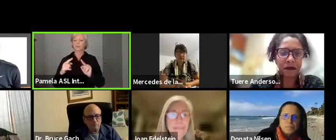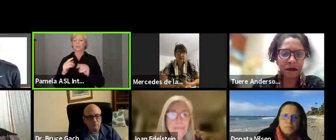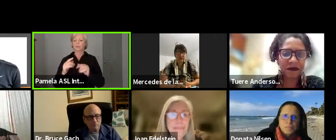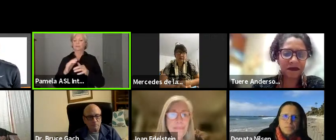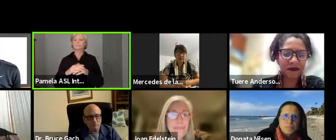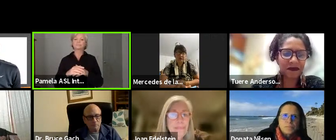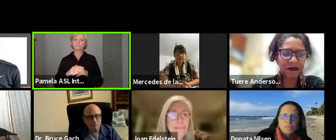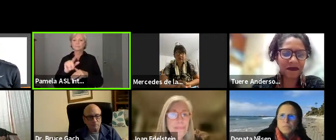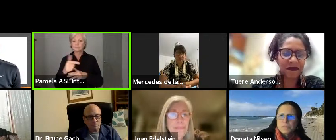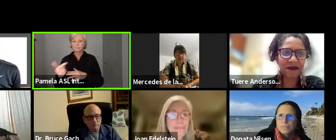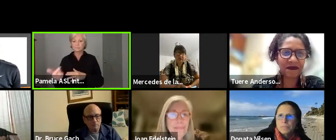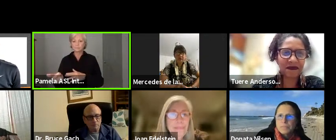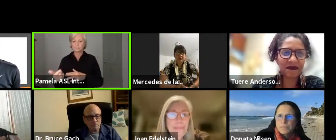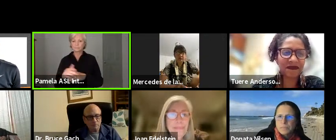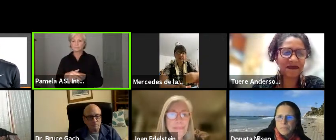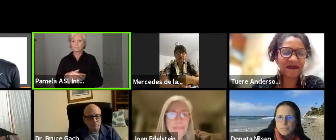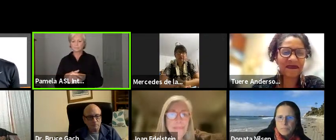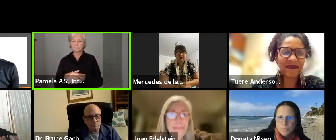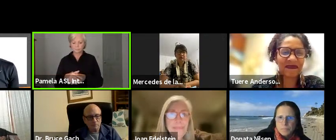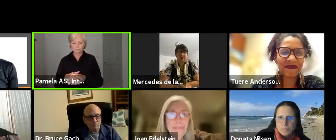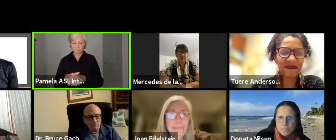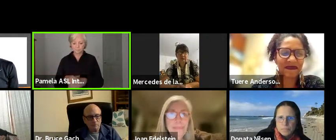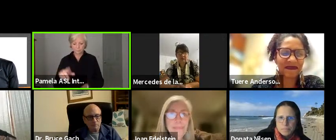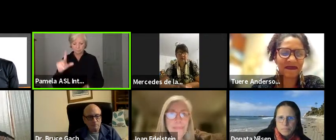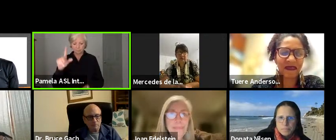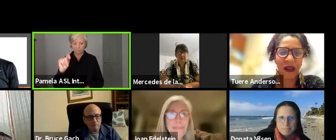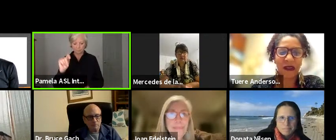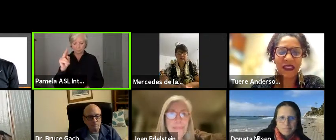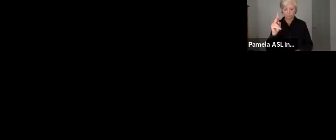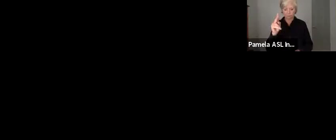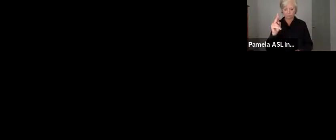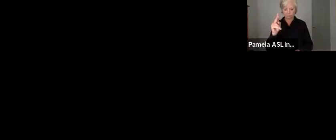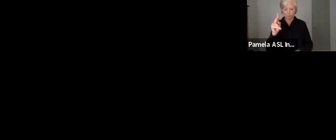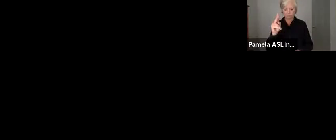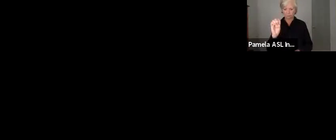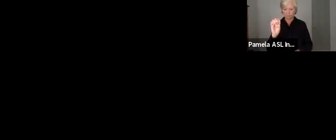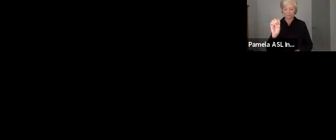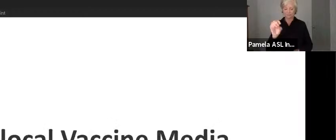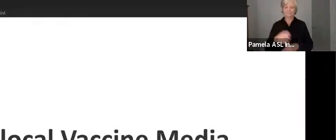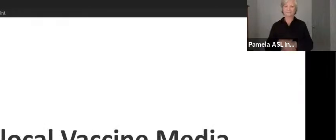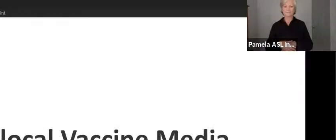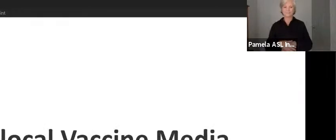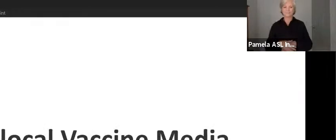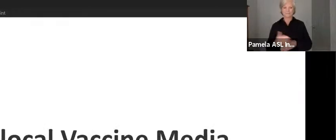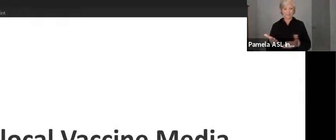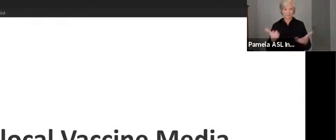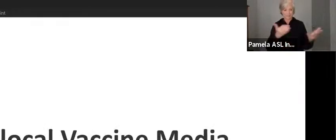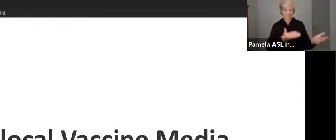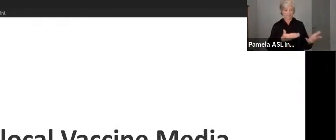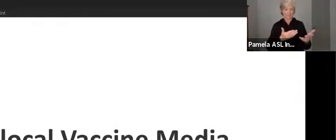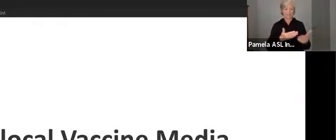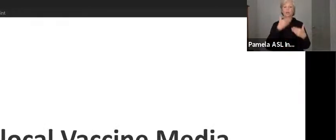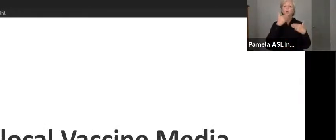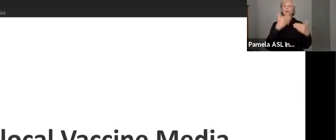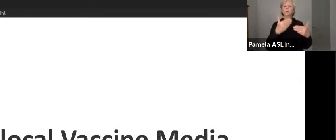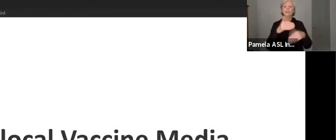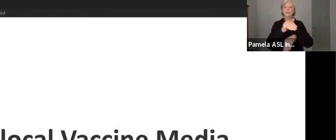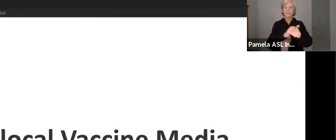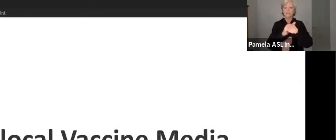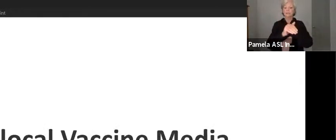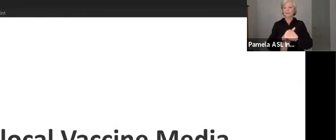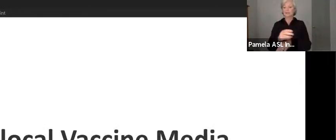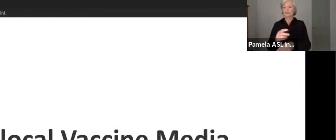Yep. Toure, yep. You're up. Okay, good evening, everybody. I will make this